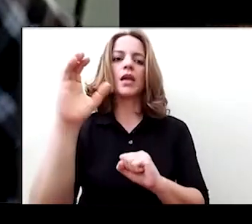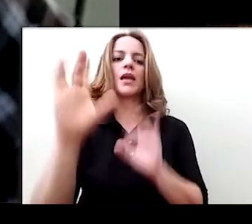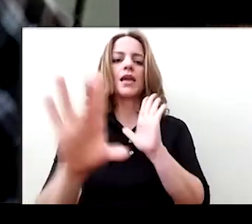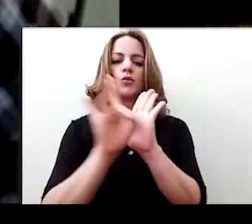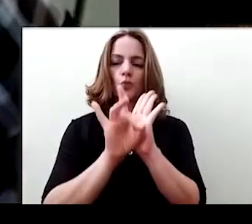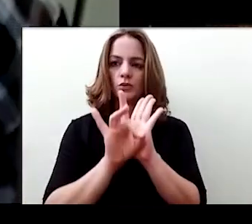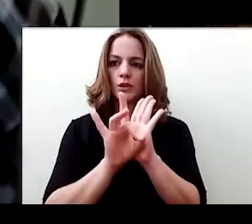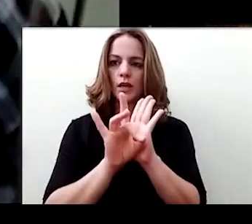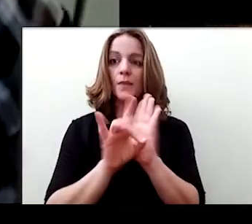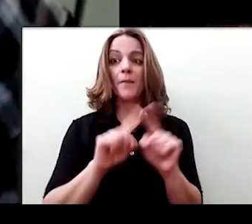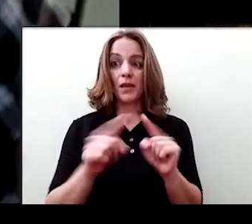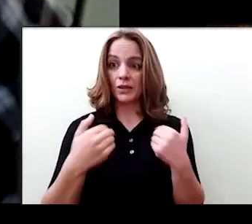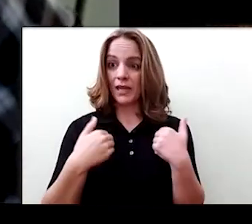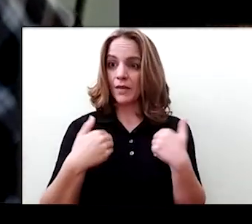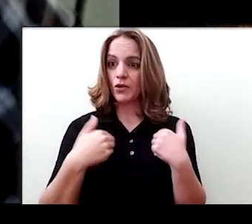Rican Voices.